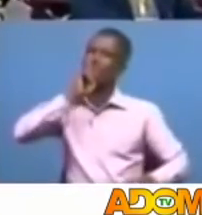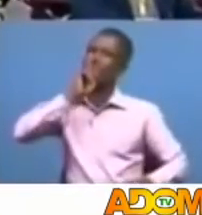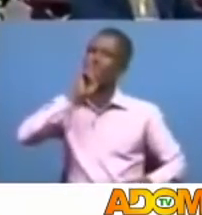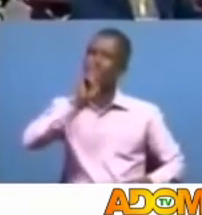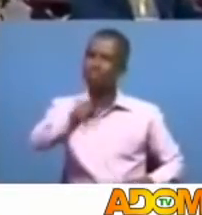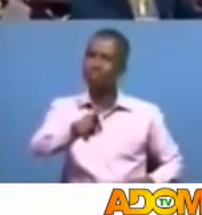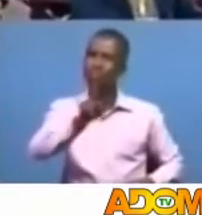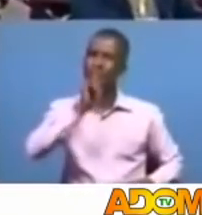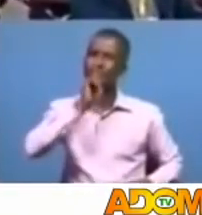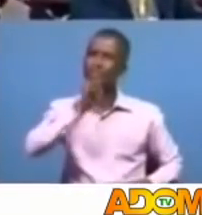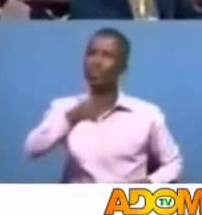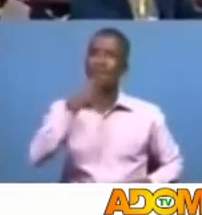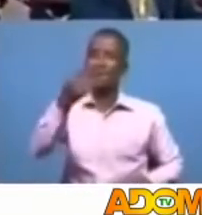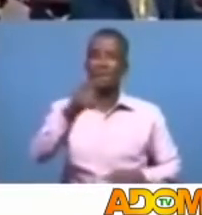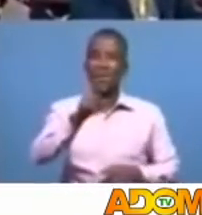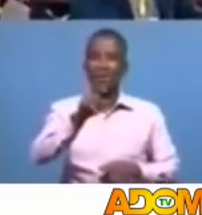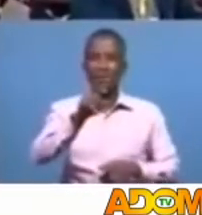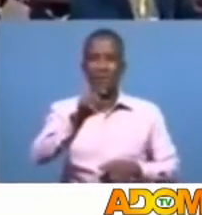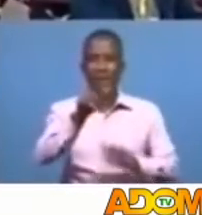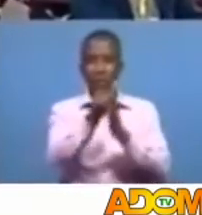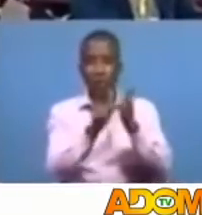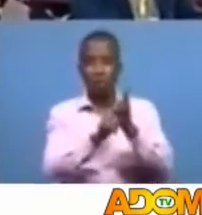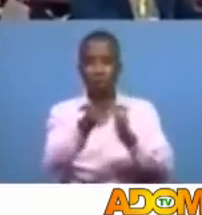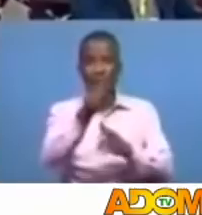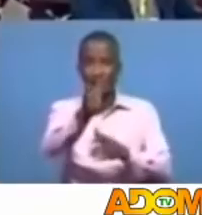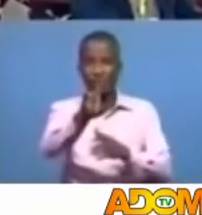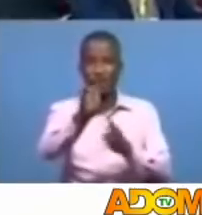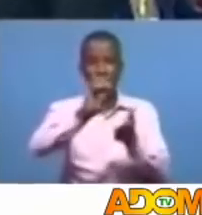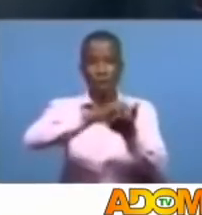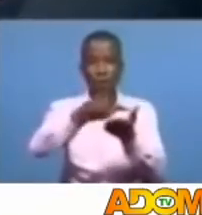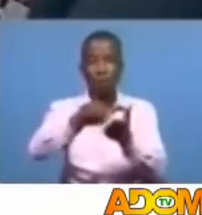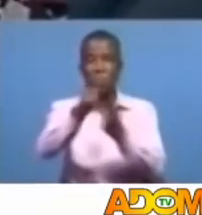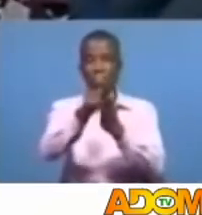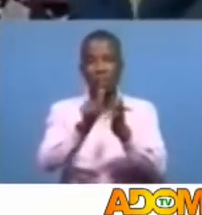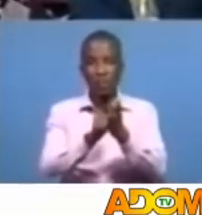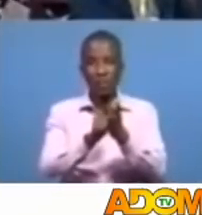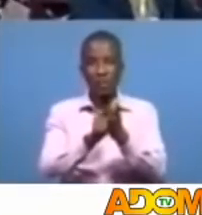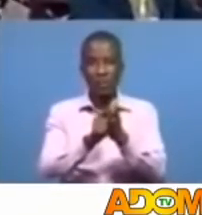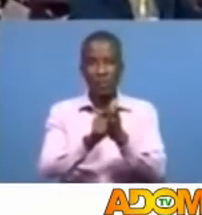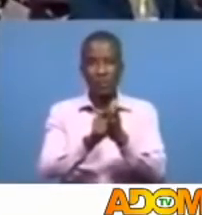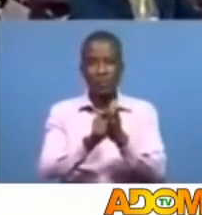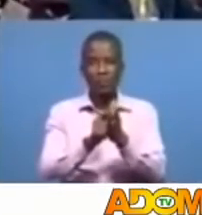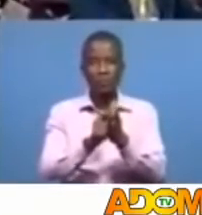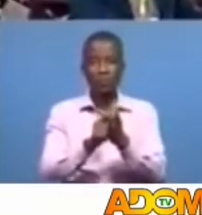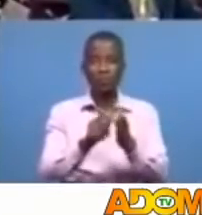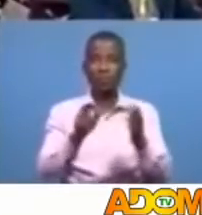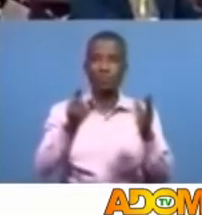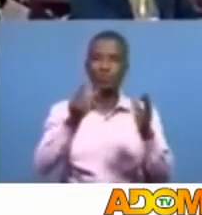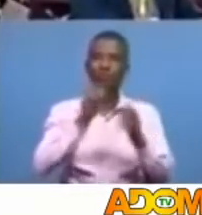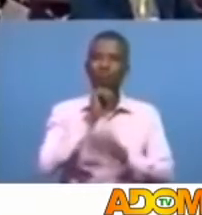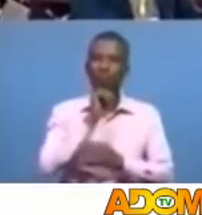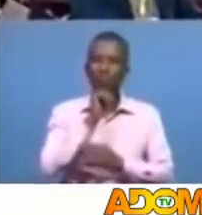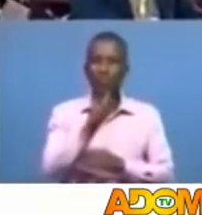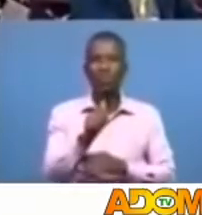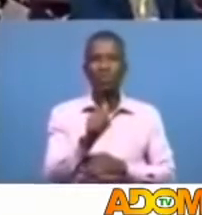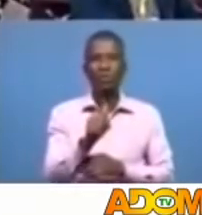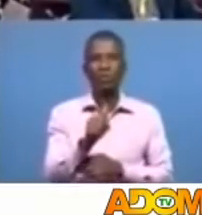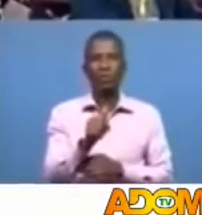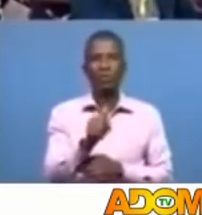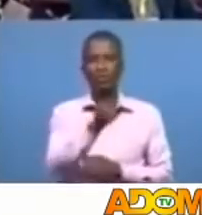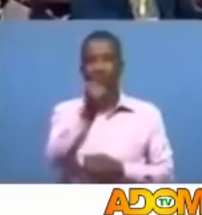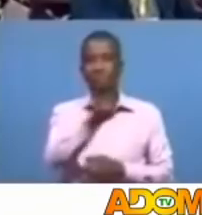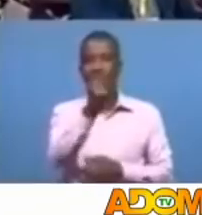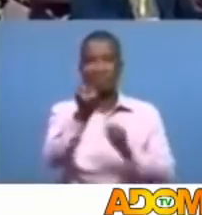emphatically that section 26 of the Evidence Act, which is on conclusive presumption, is not